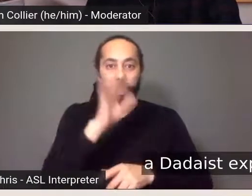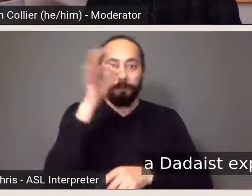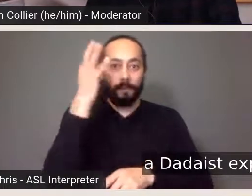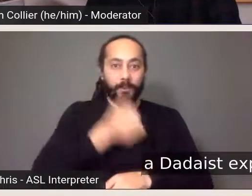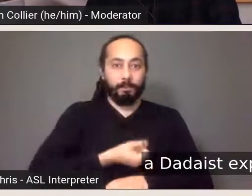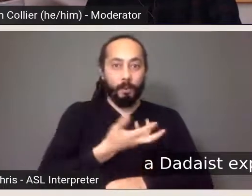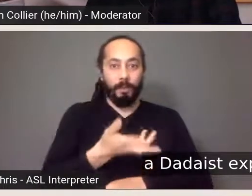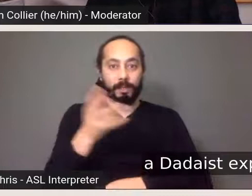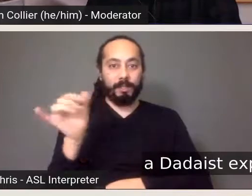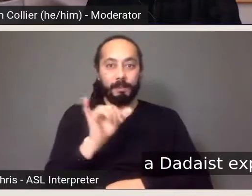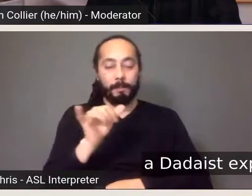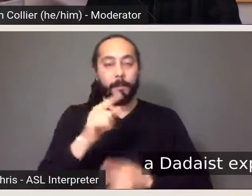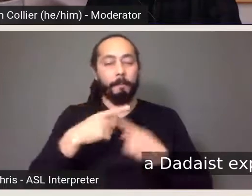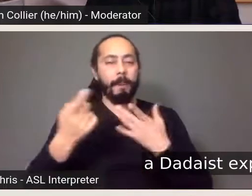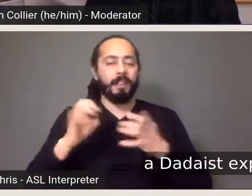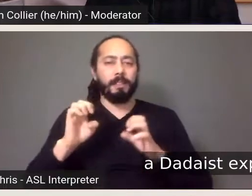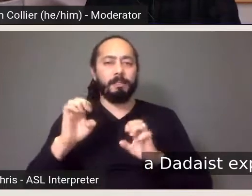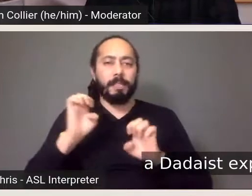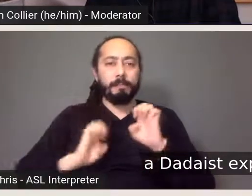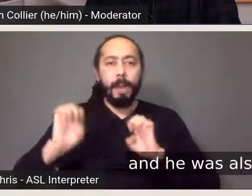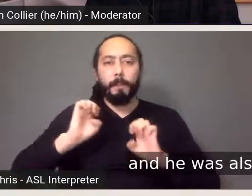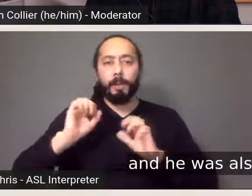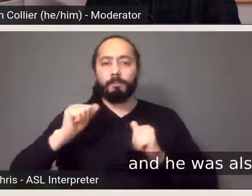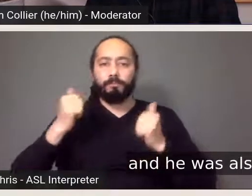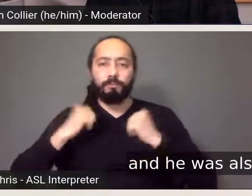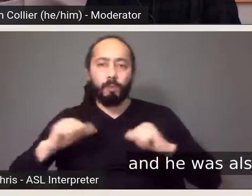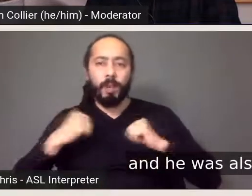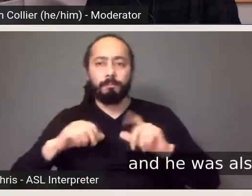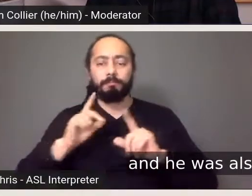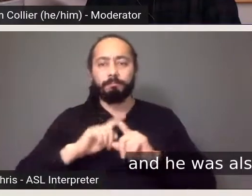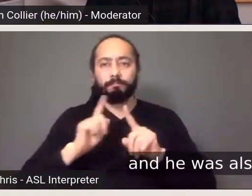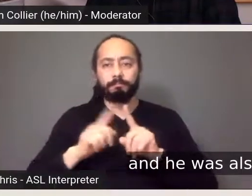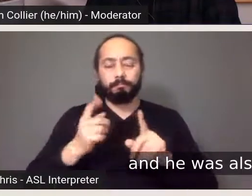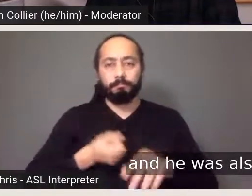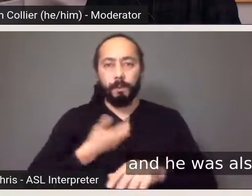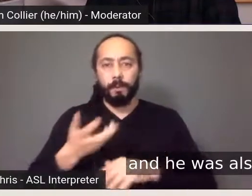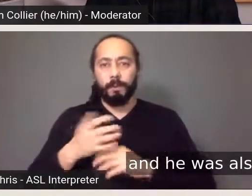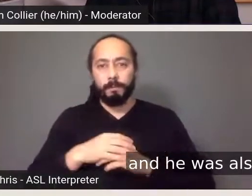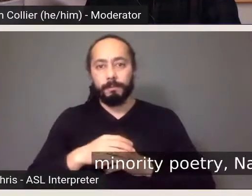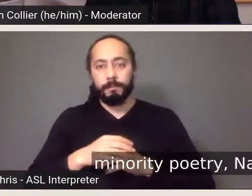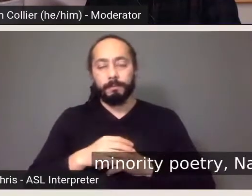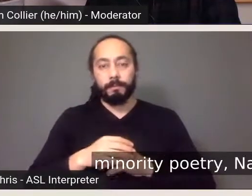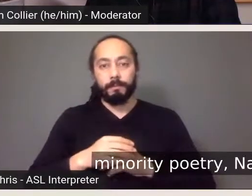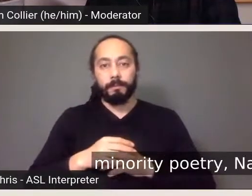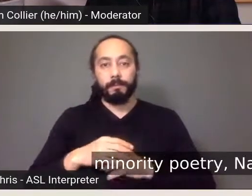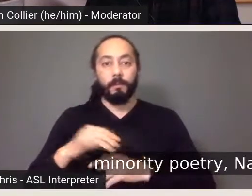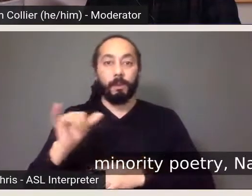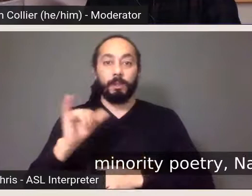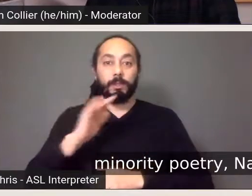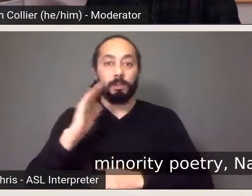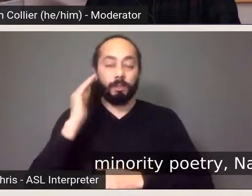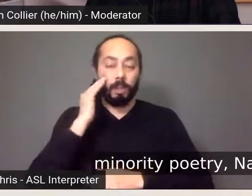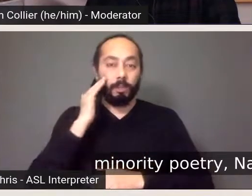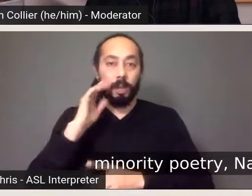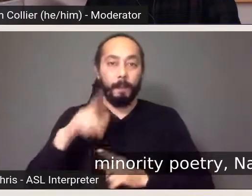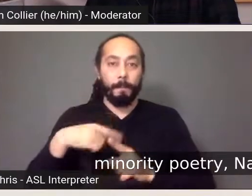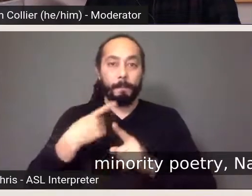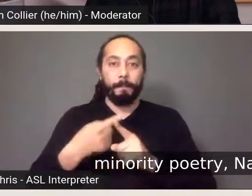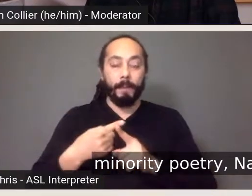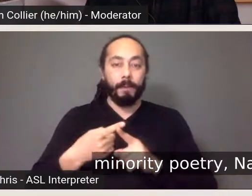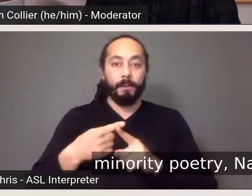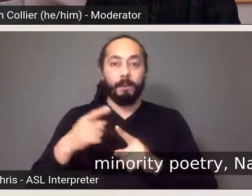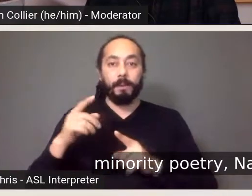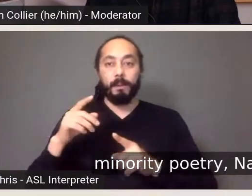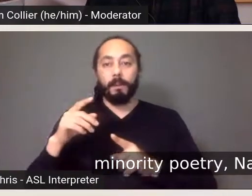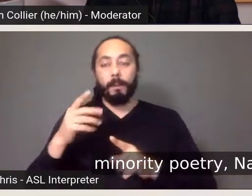is experimental poet, and he was also conscious about minority